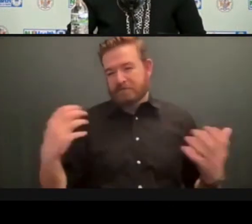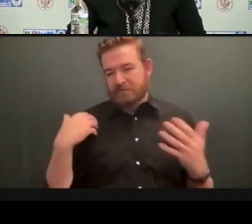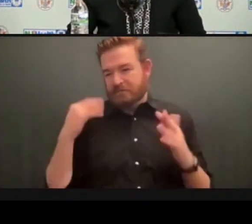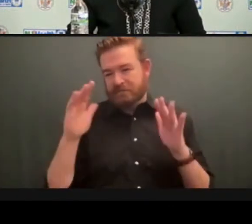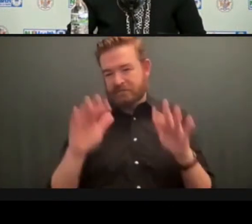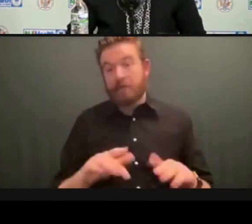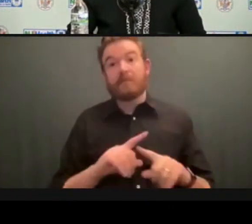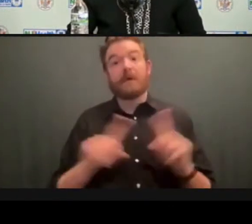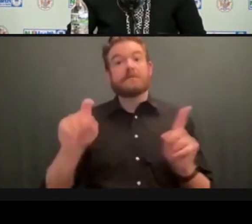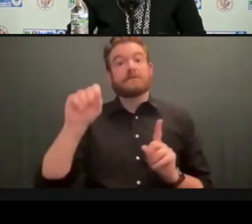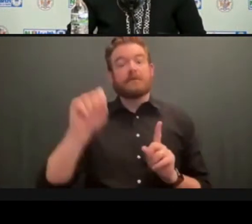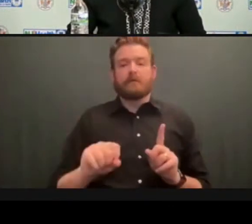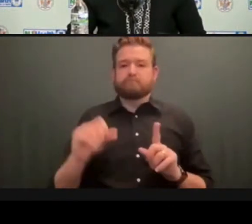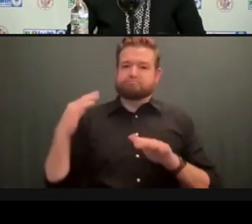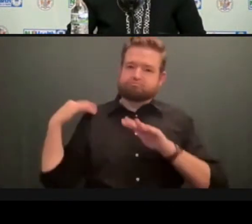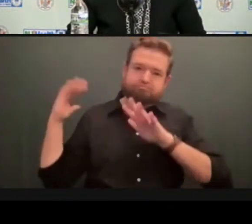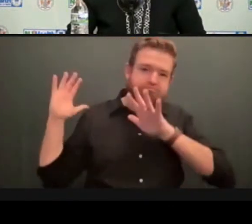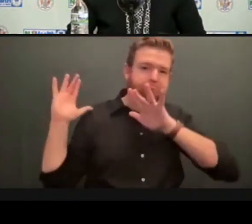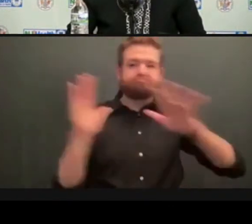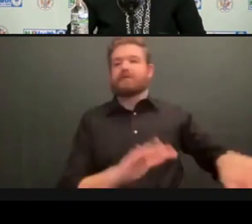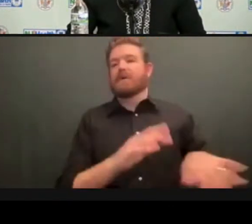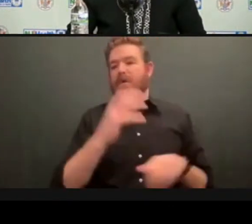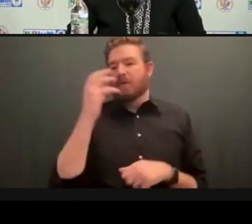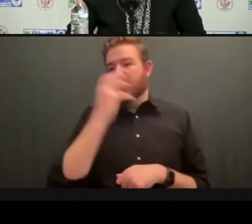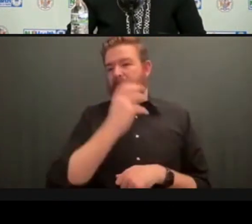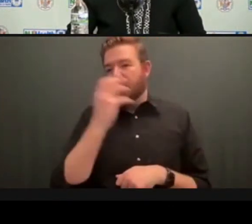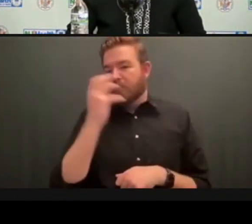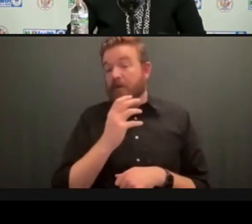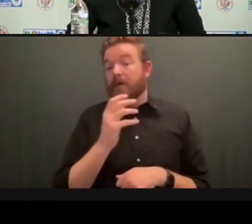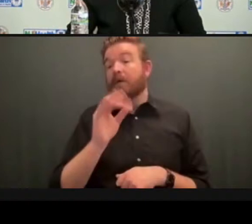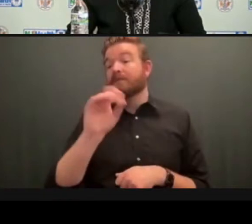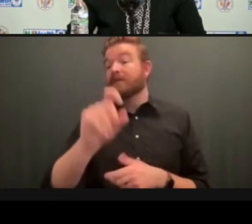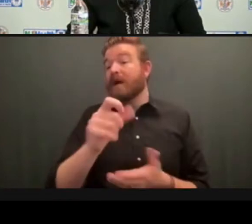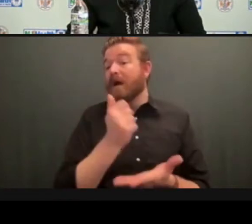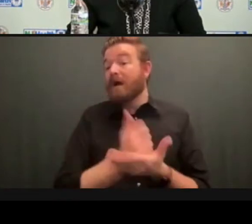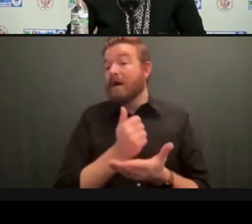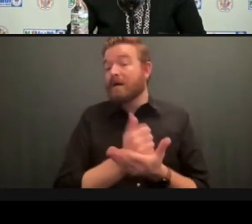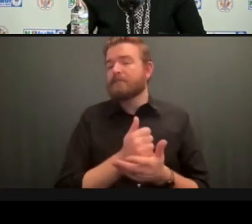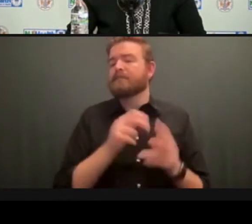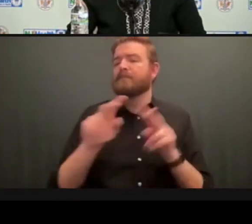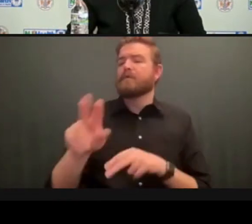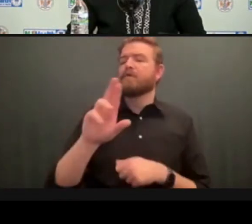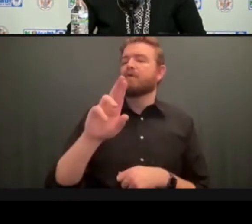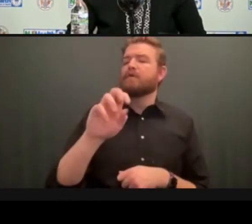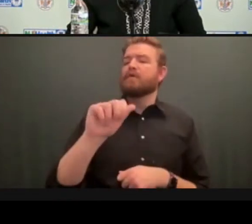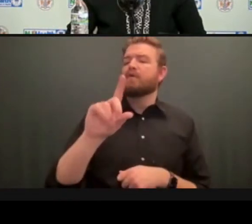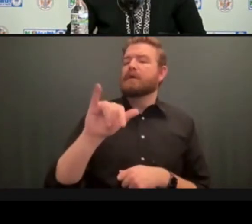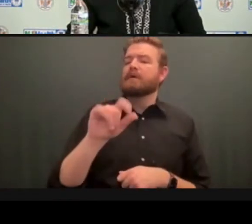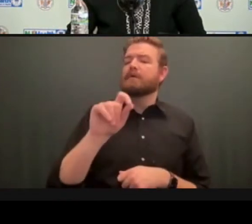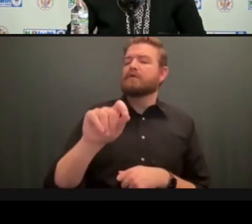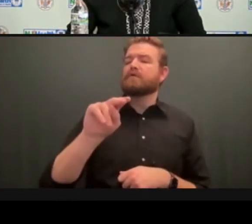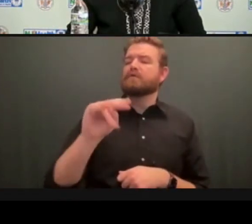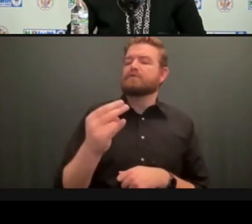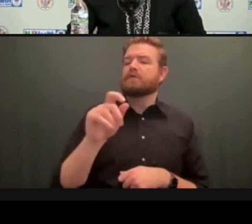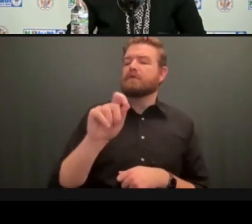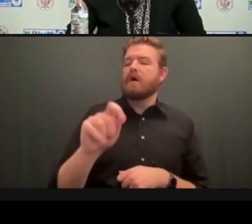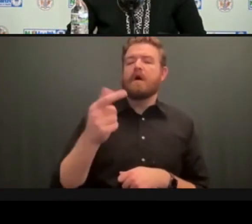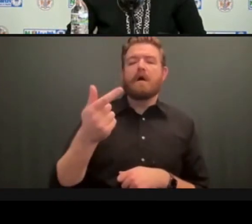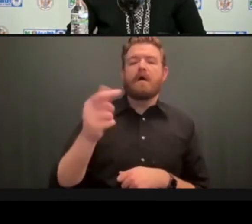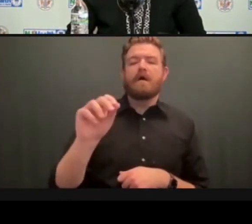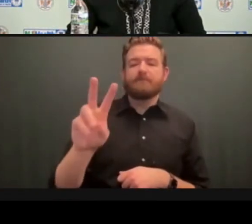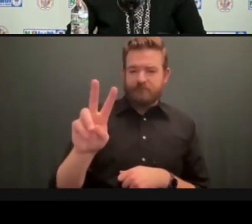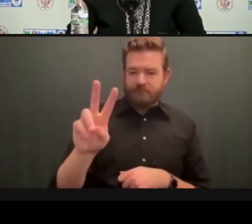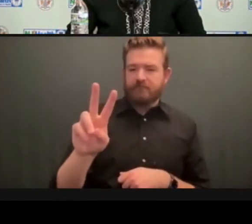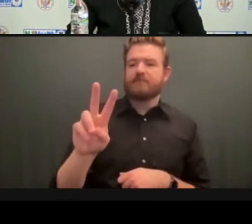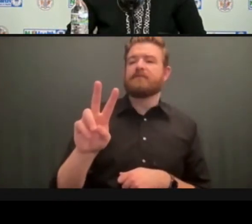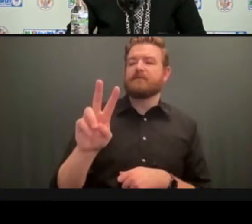Ready.nj.gov. If you don't have to be out, don't go out if you lose your power because there are high winds. Don't assume someone else is calling it